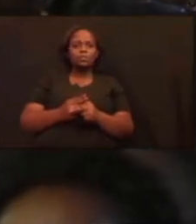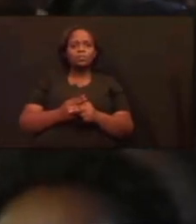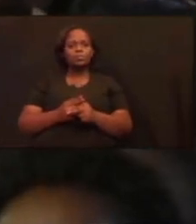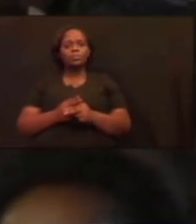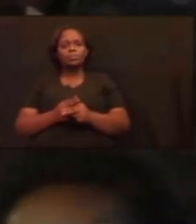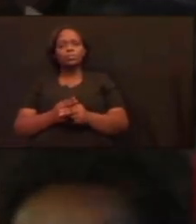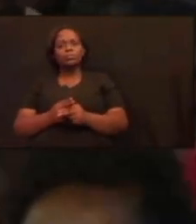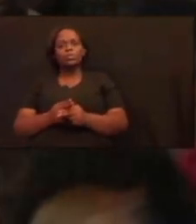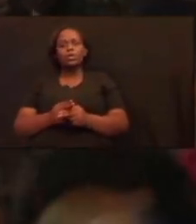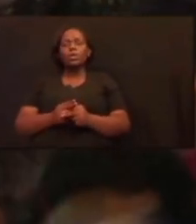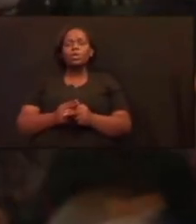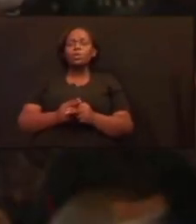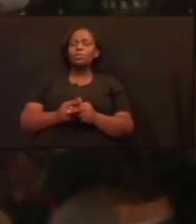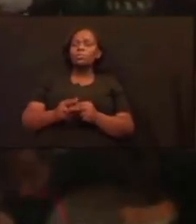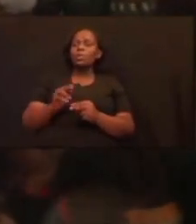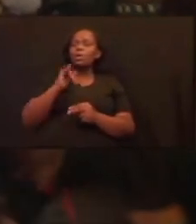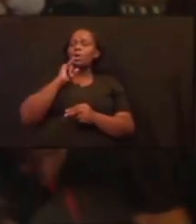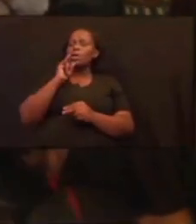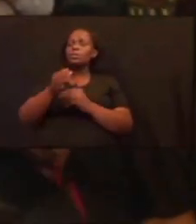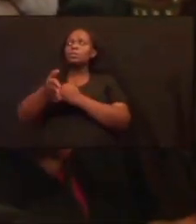be